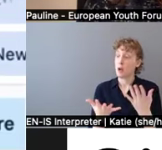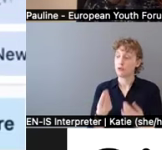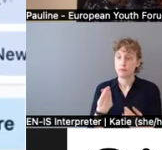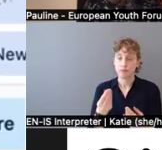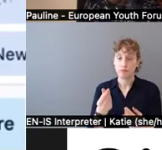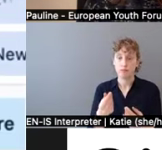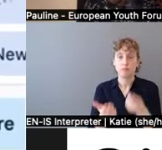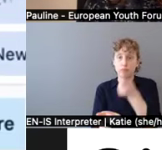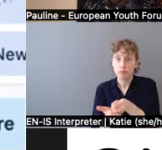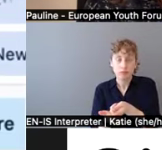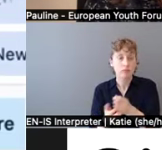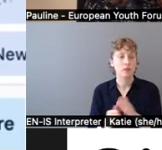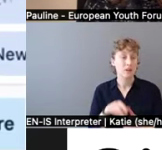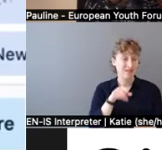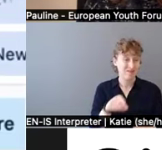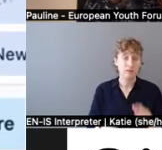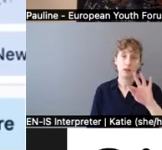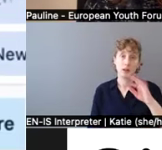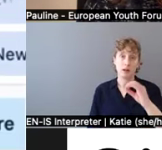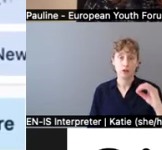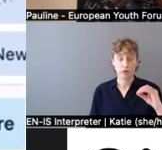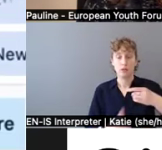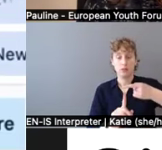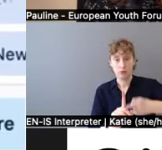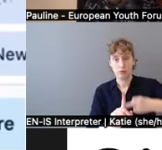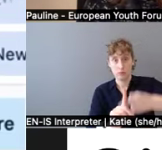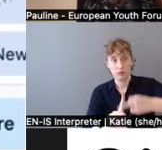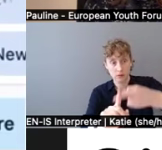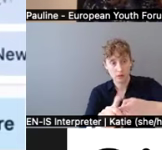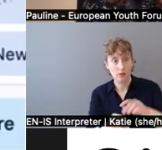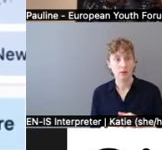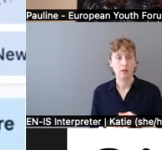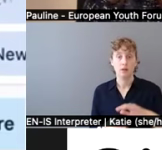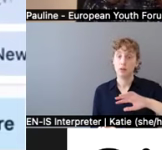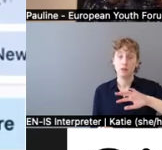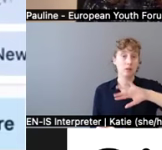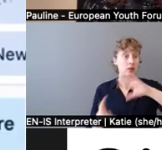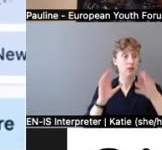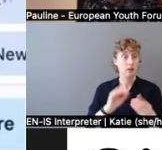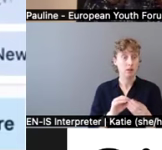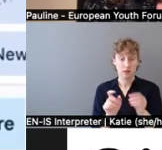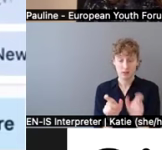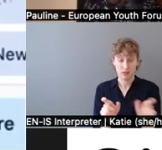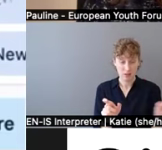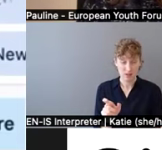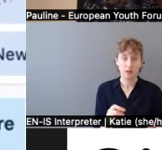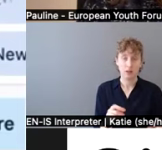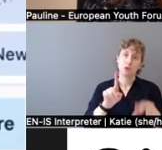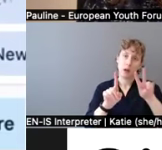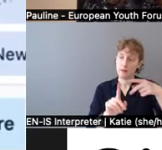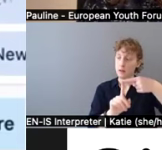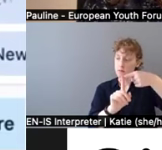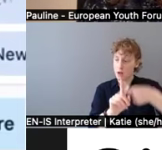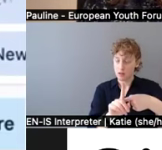it's 900 per month, and then the number of items, we say 12 months, and then this will be automatically